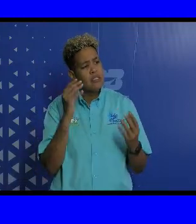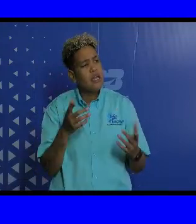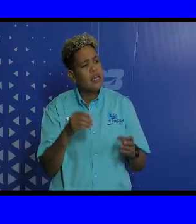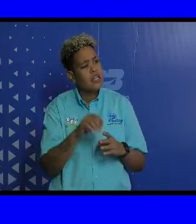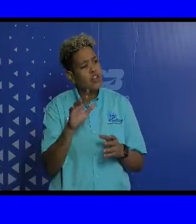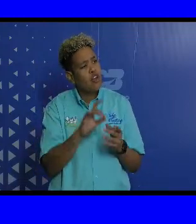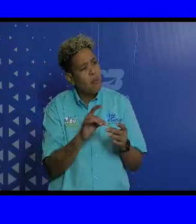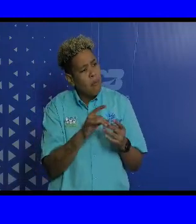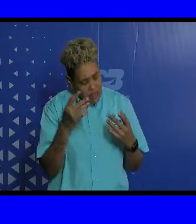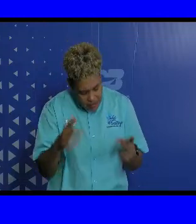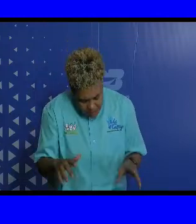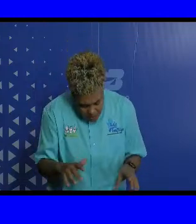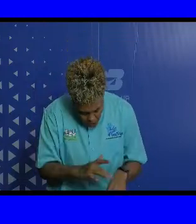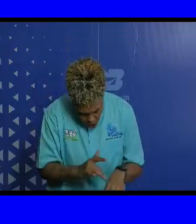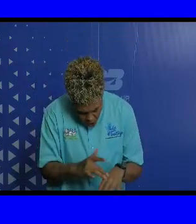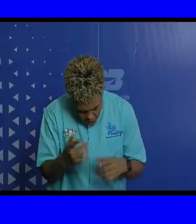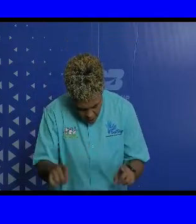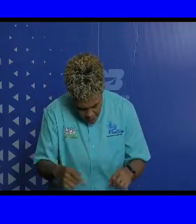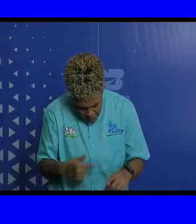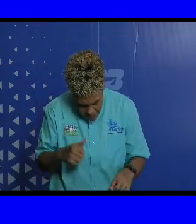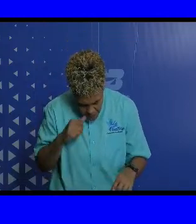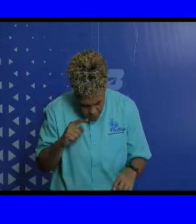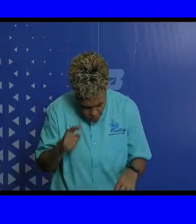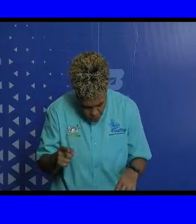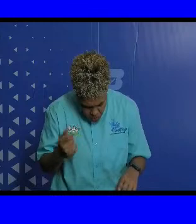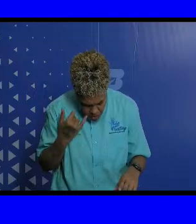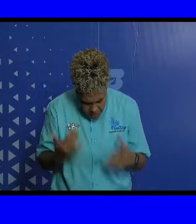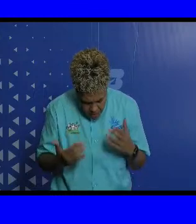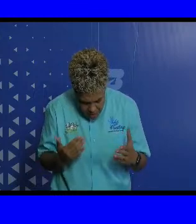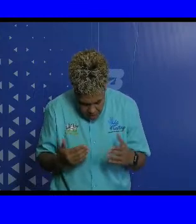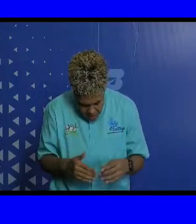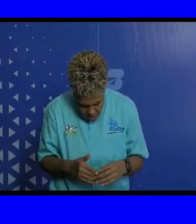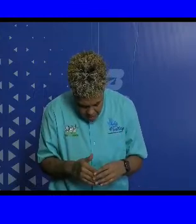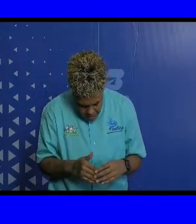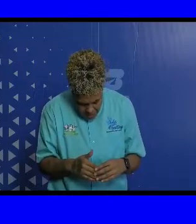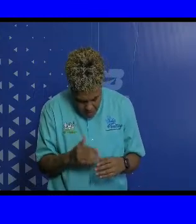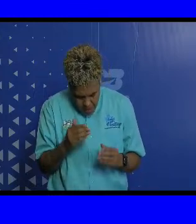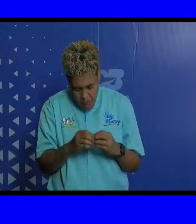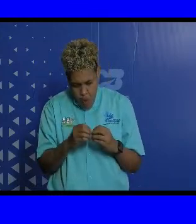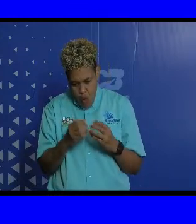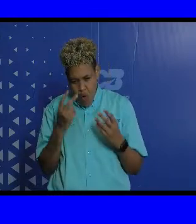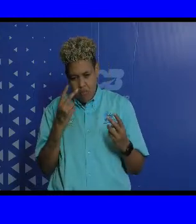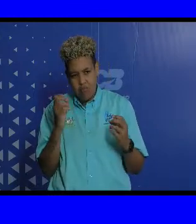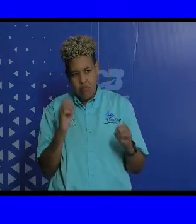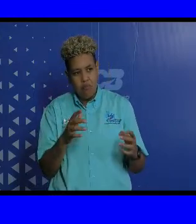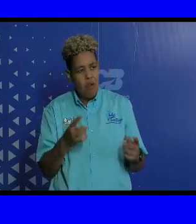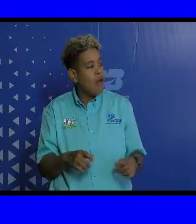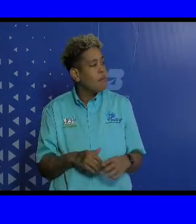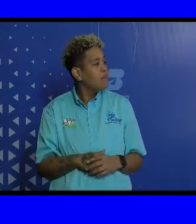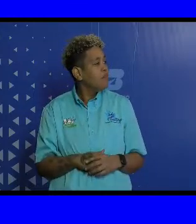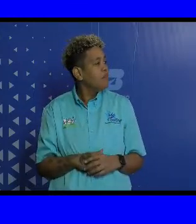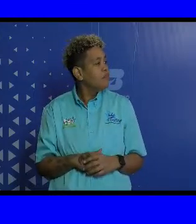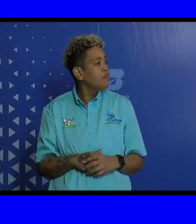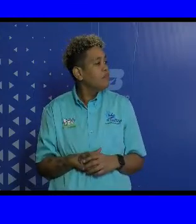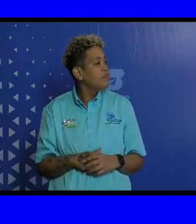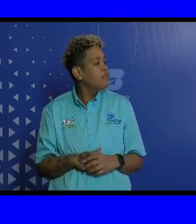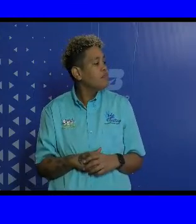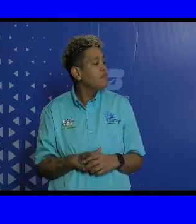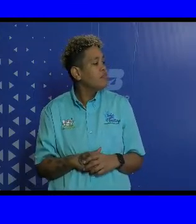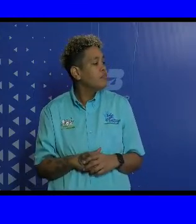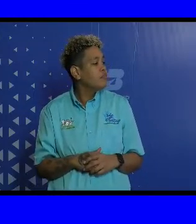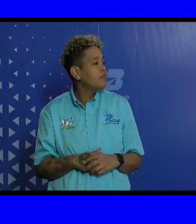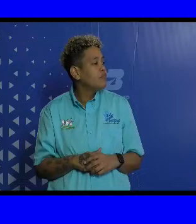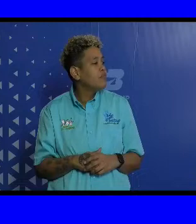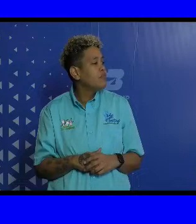in your remarks earlier, so I'm not sure if perhaps some more is sought here. Well, I think I'll